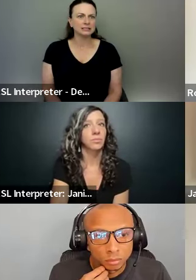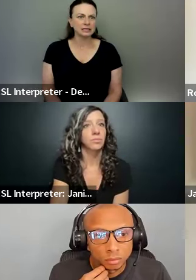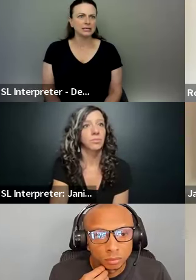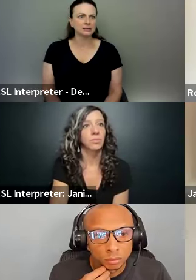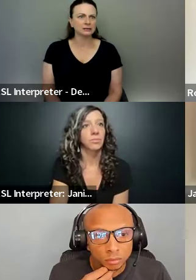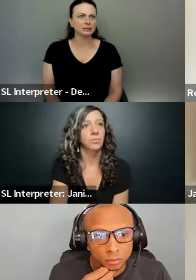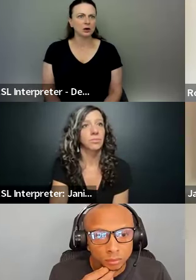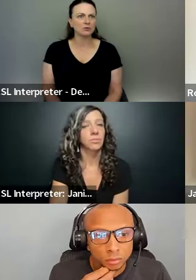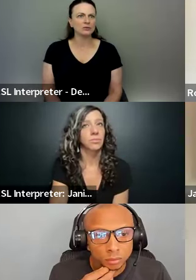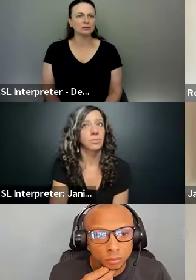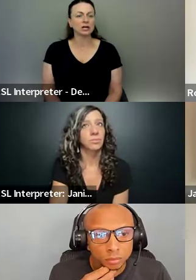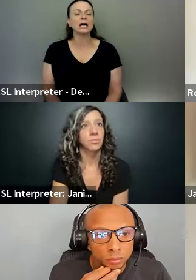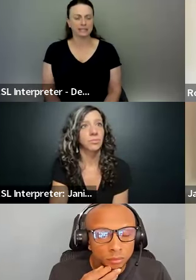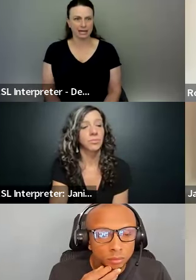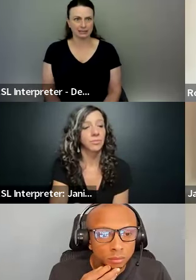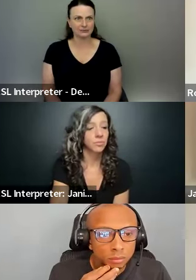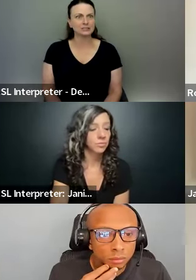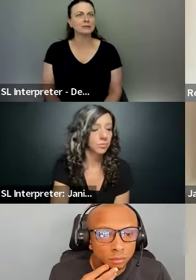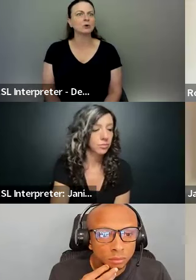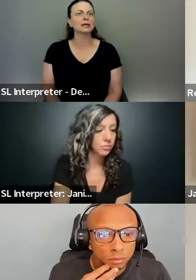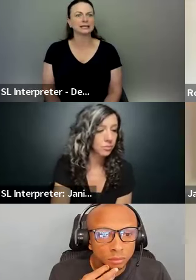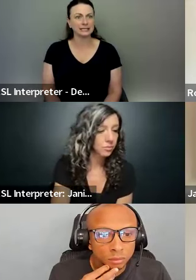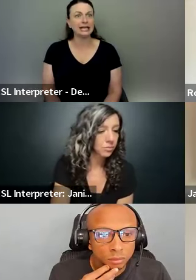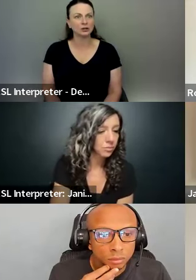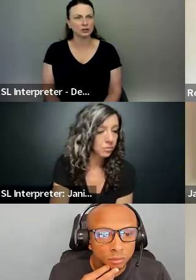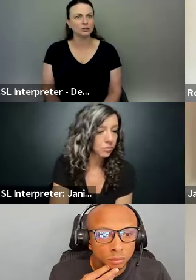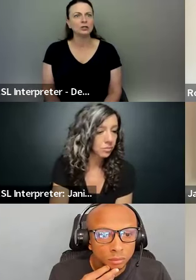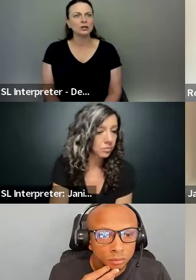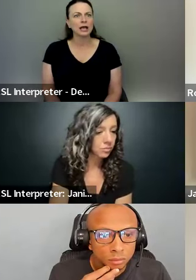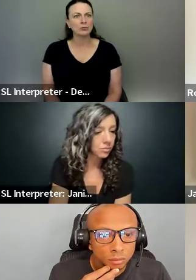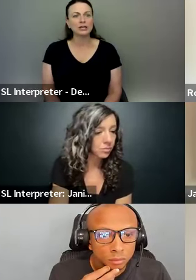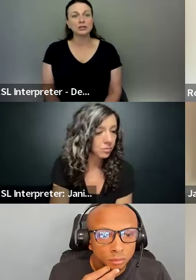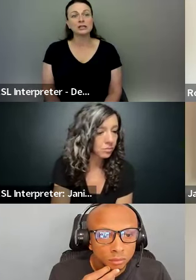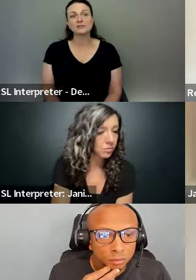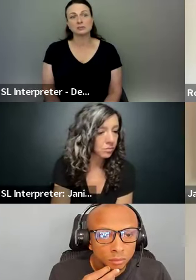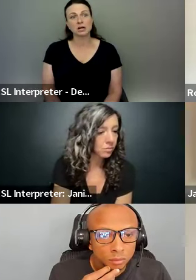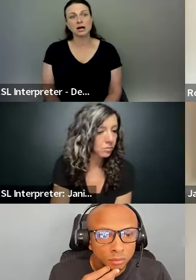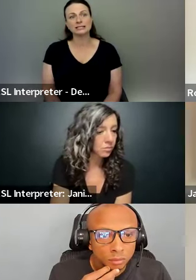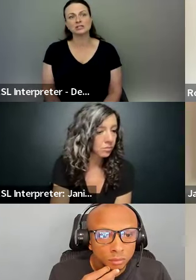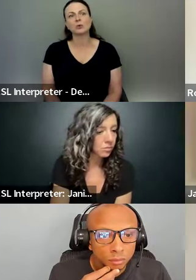is we see, you know, the context, for example, like container, and we could